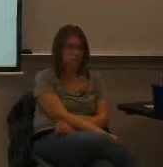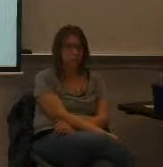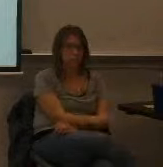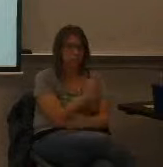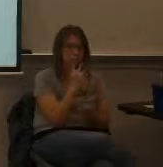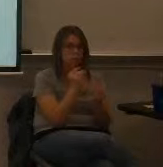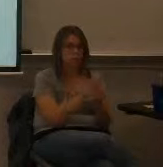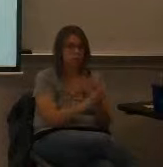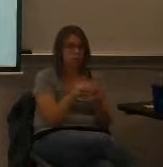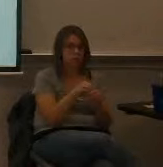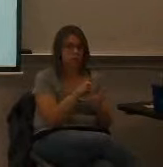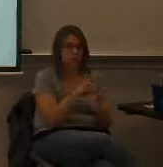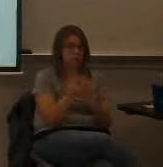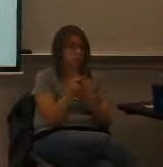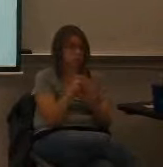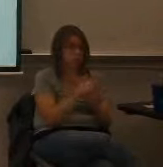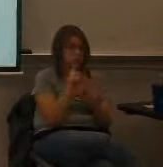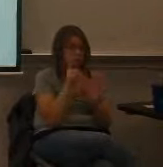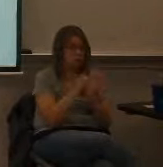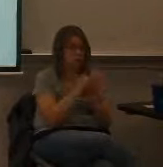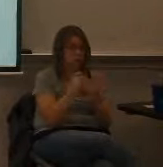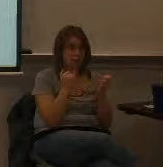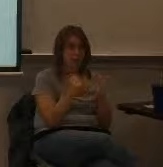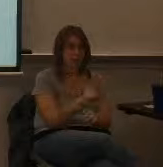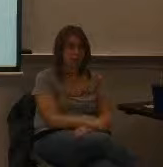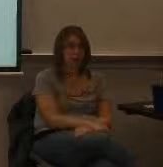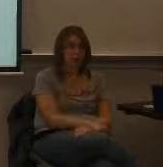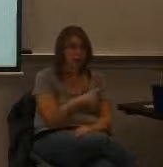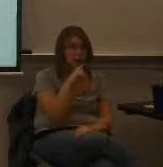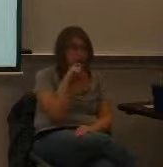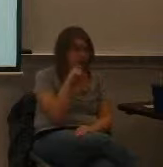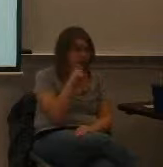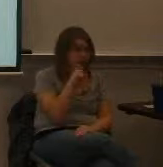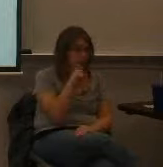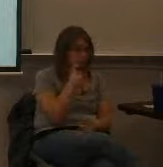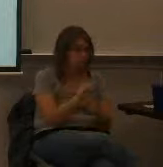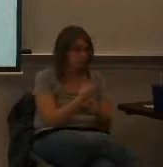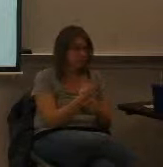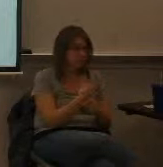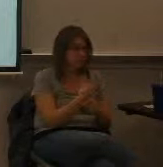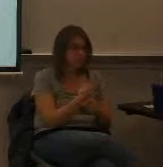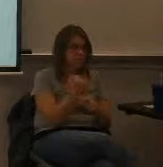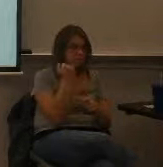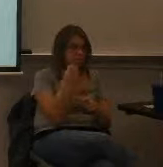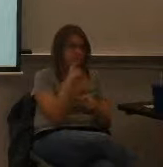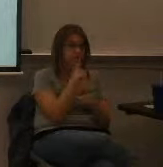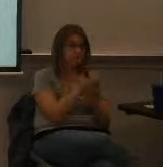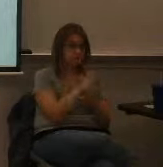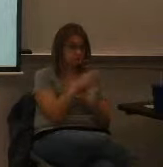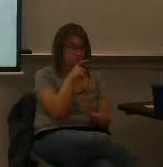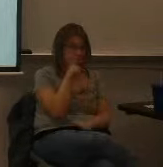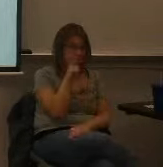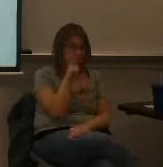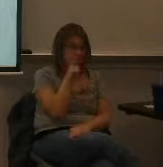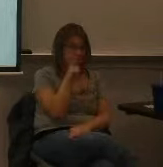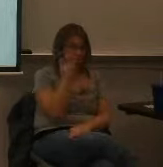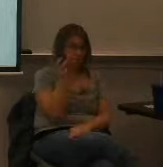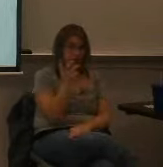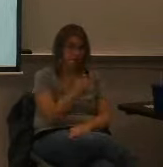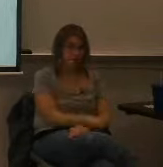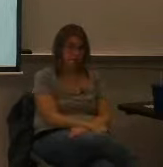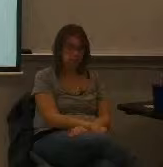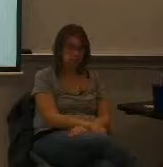The wetlands in western Kansas, for example, right now. Drought, right? I mean, if you really get dry conditions, it just.